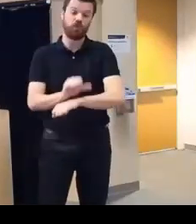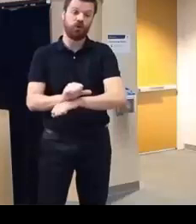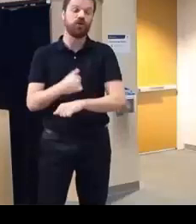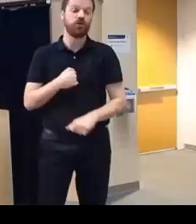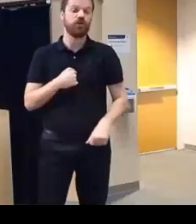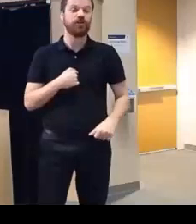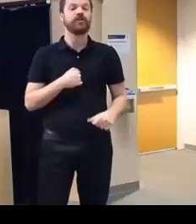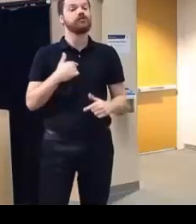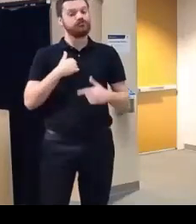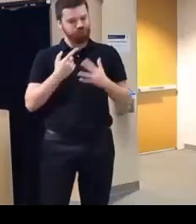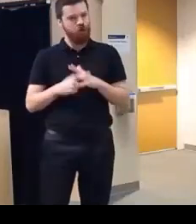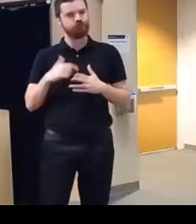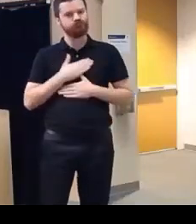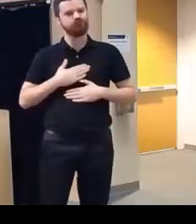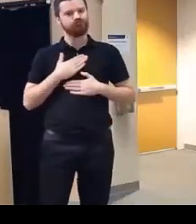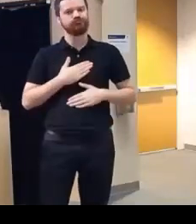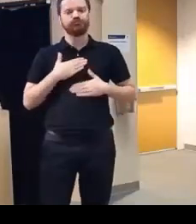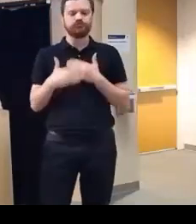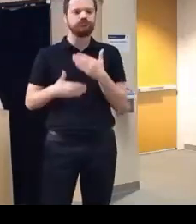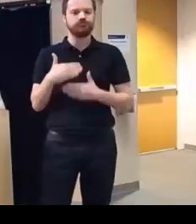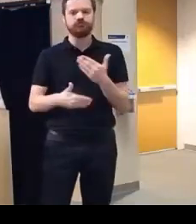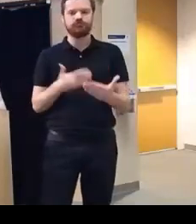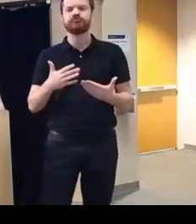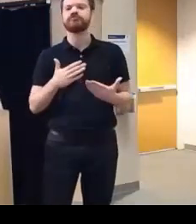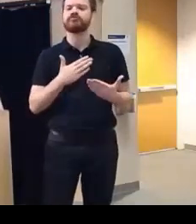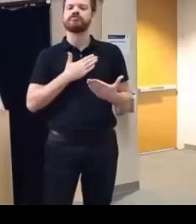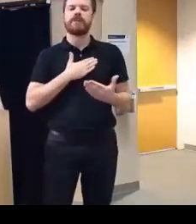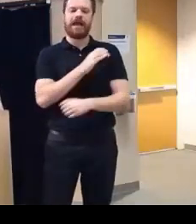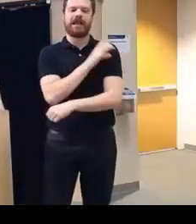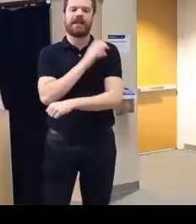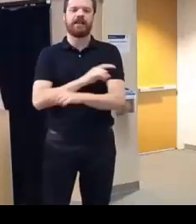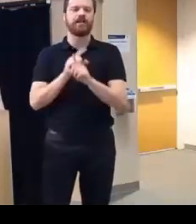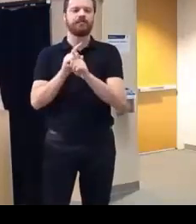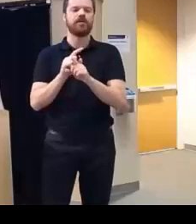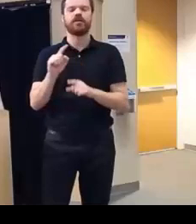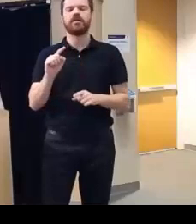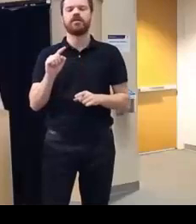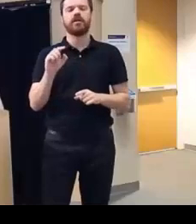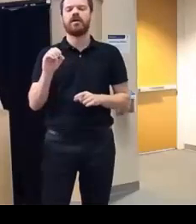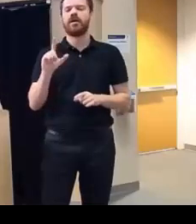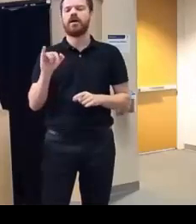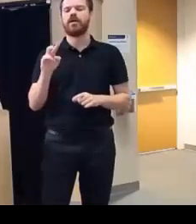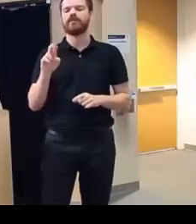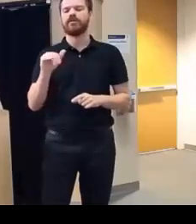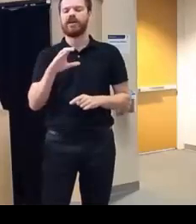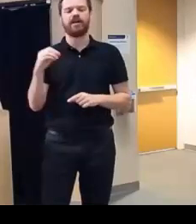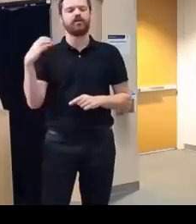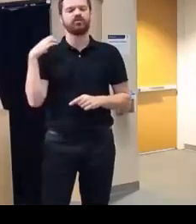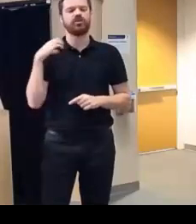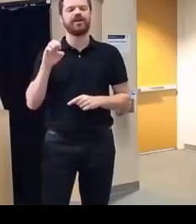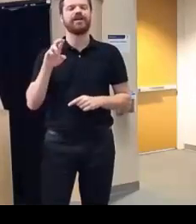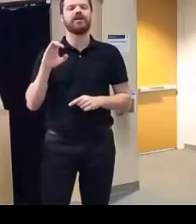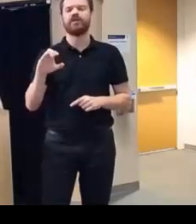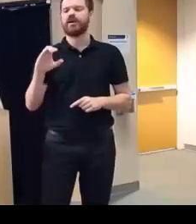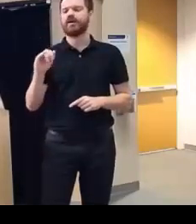really started enjoying that. And my clinical mentor, Talva Oliveira, said, and the chair at the time, Eric Kane, said, hey,